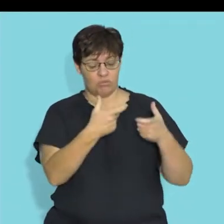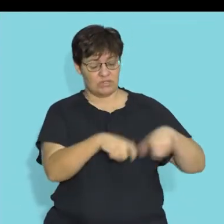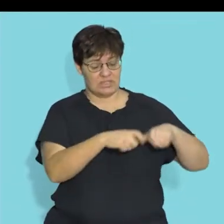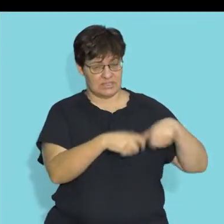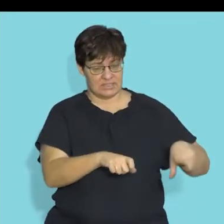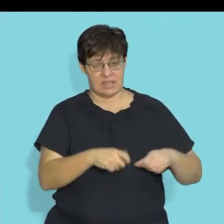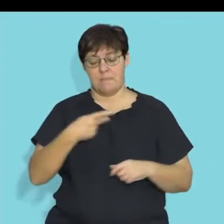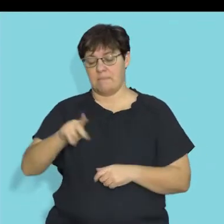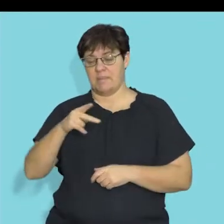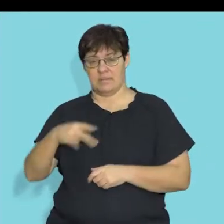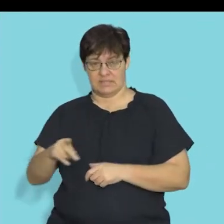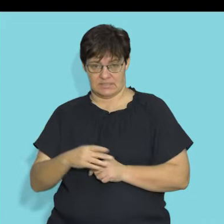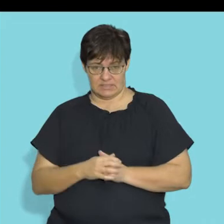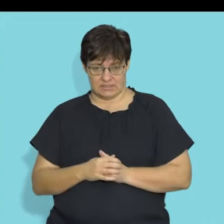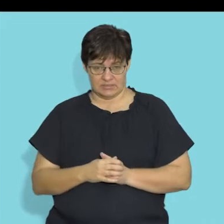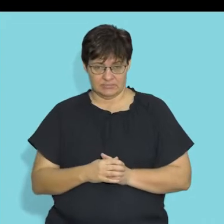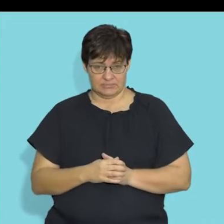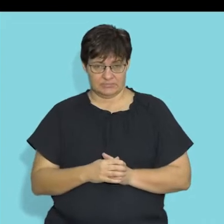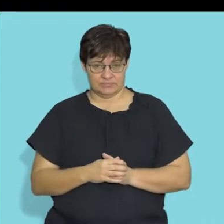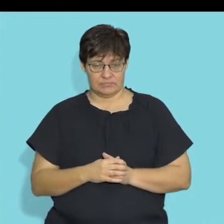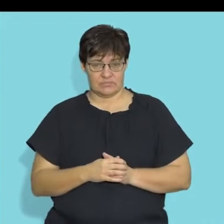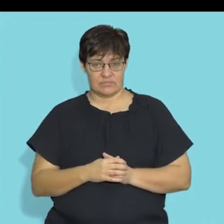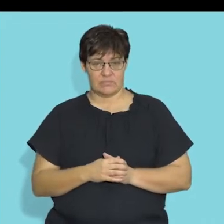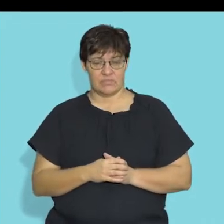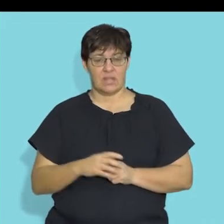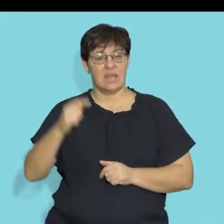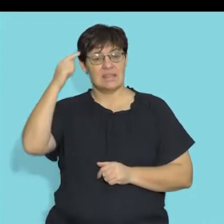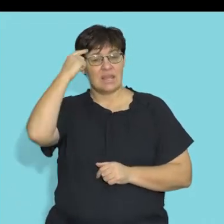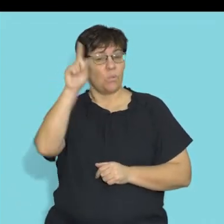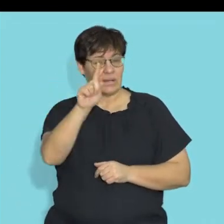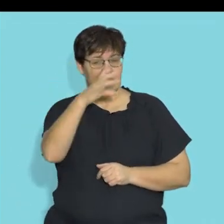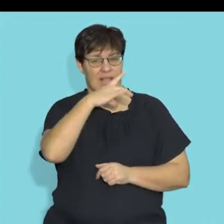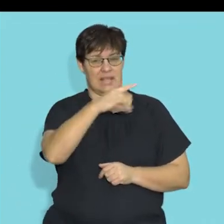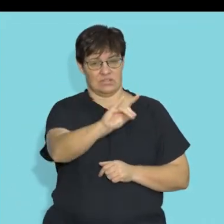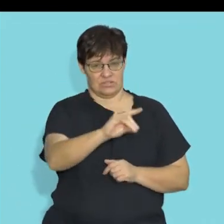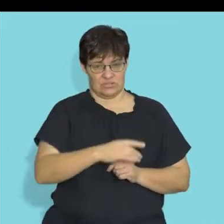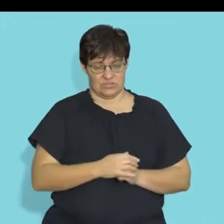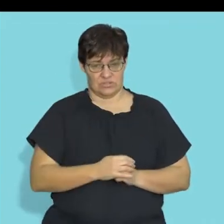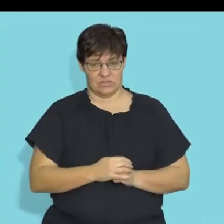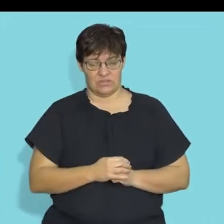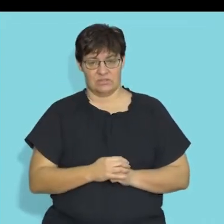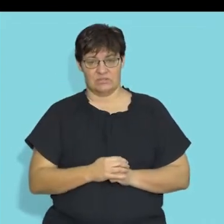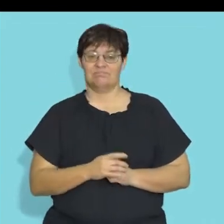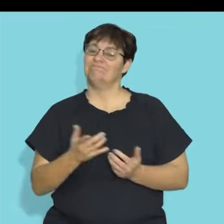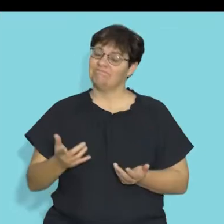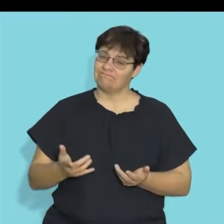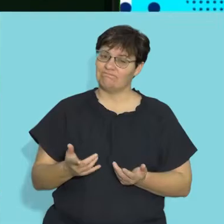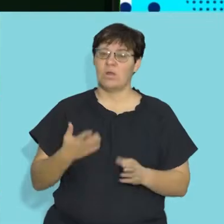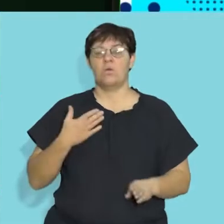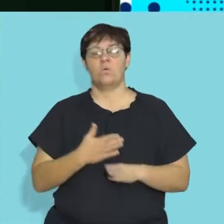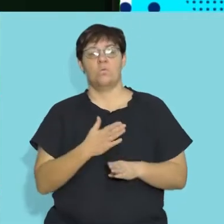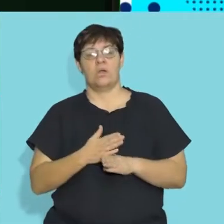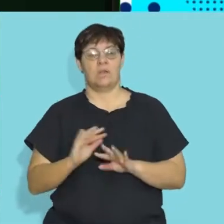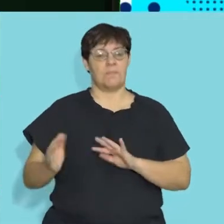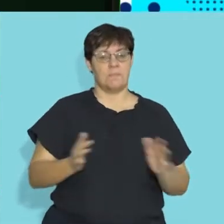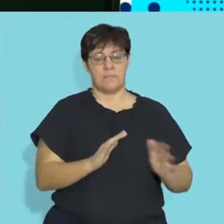and your payments. You think cash. And that's how you have to operate when you're looking